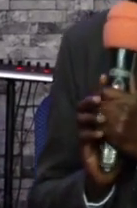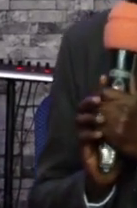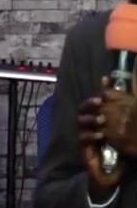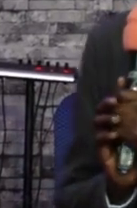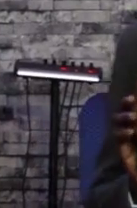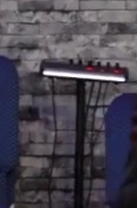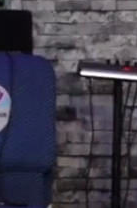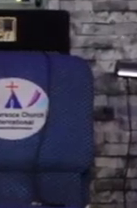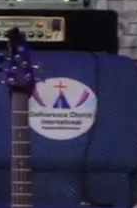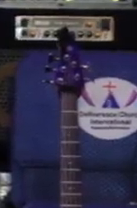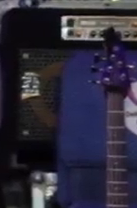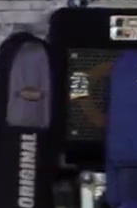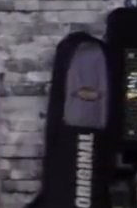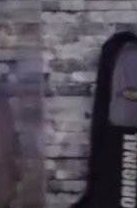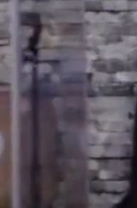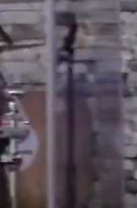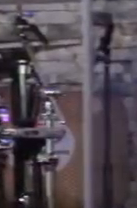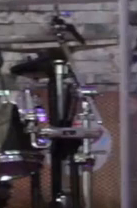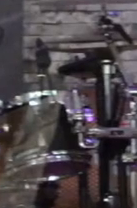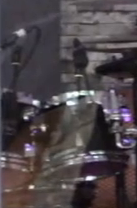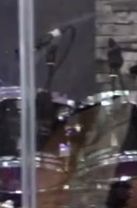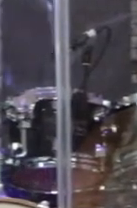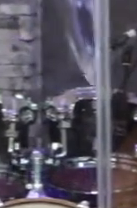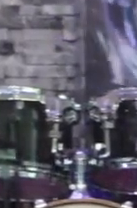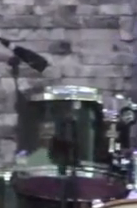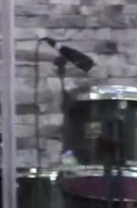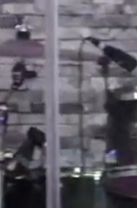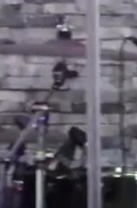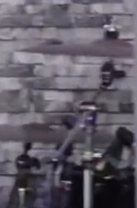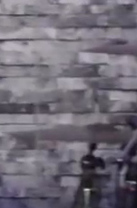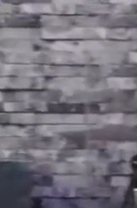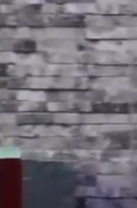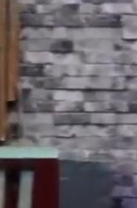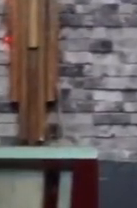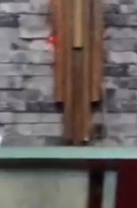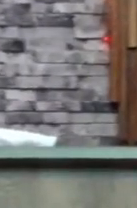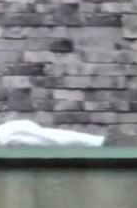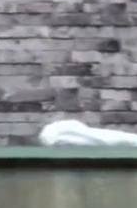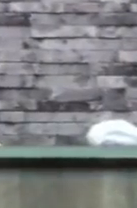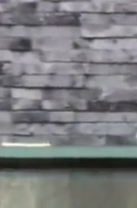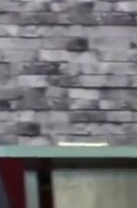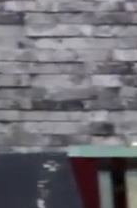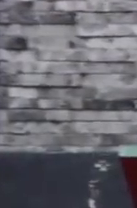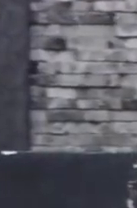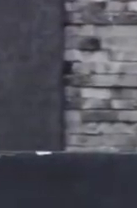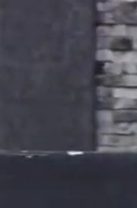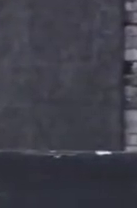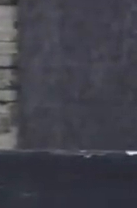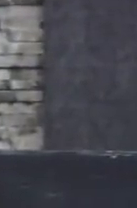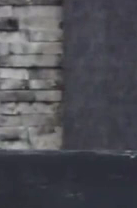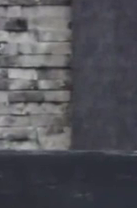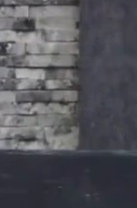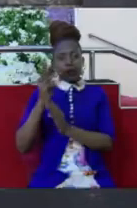No, I think when you get to heaven, najua ukinapofika pale mbinguni, he'll say, not only did I pay you back, utasema